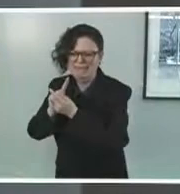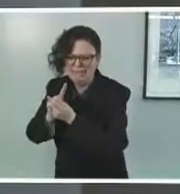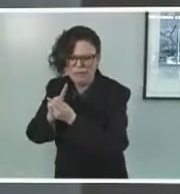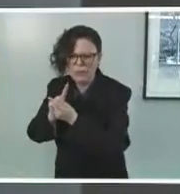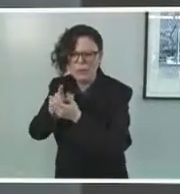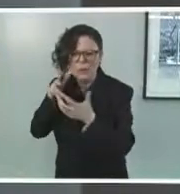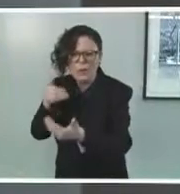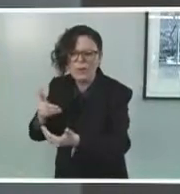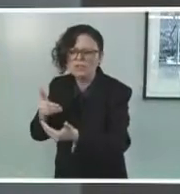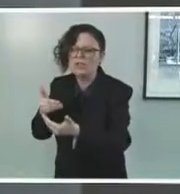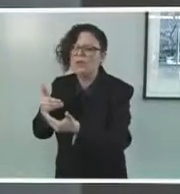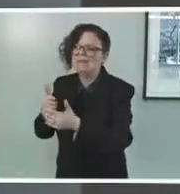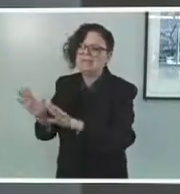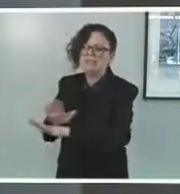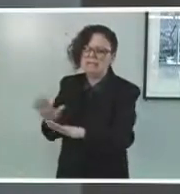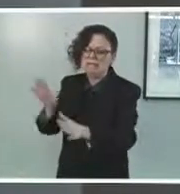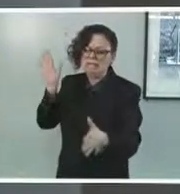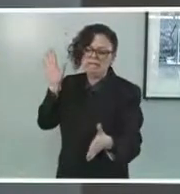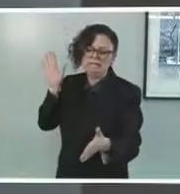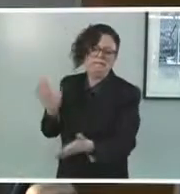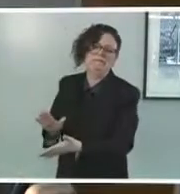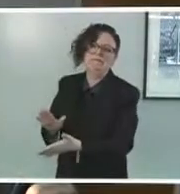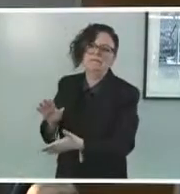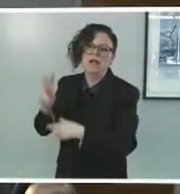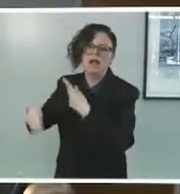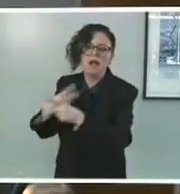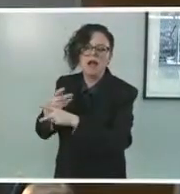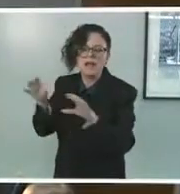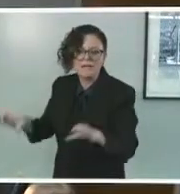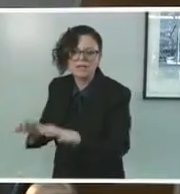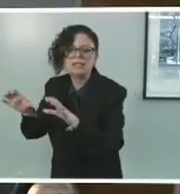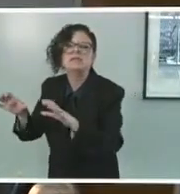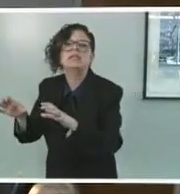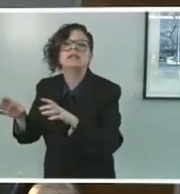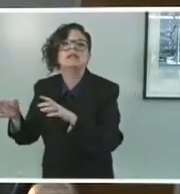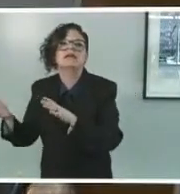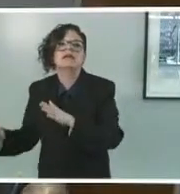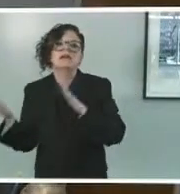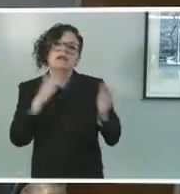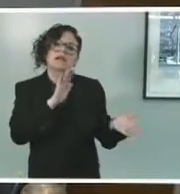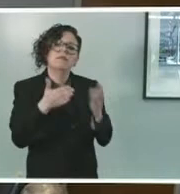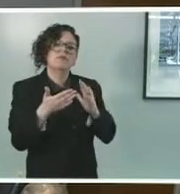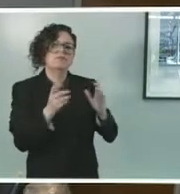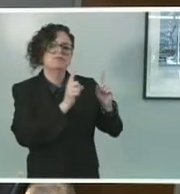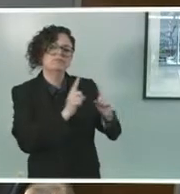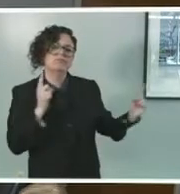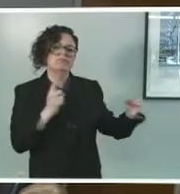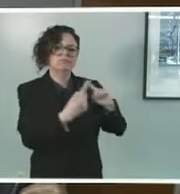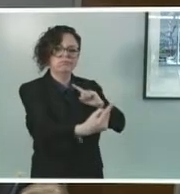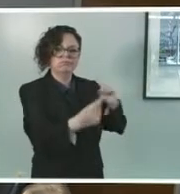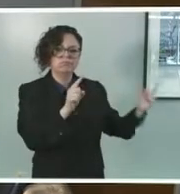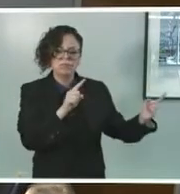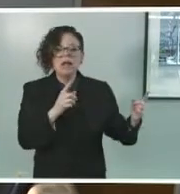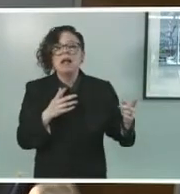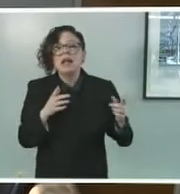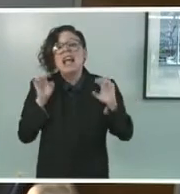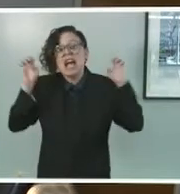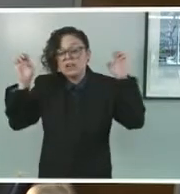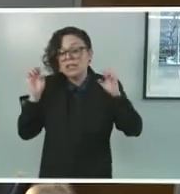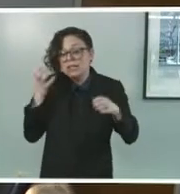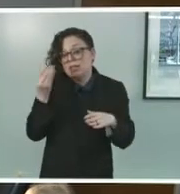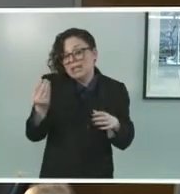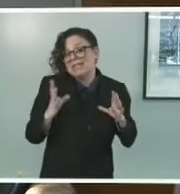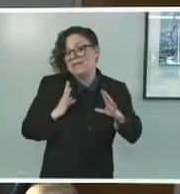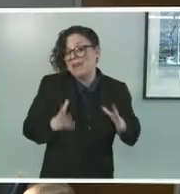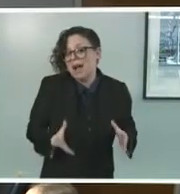kind of activity. Right, right. The exercise outdoors is allowed, is one of the allowed activities for leaving the home,